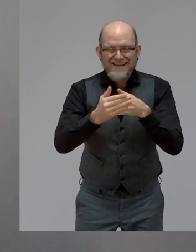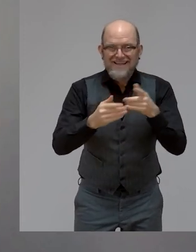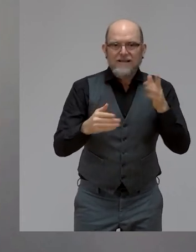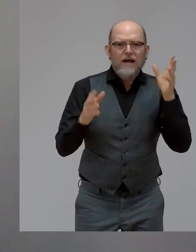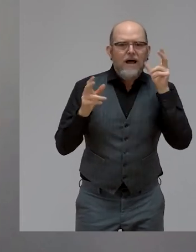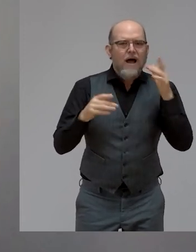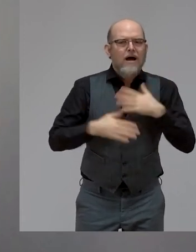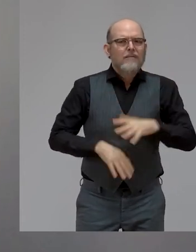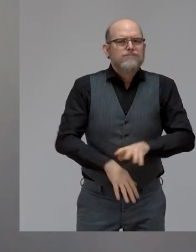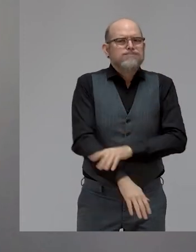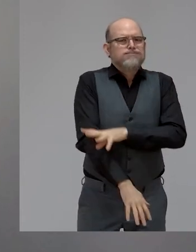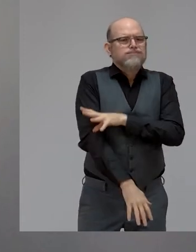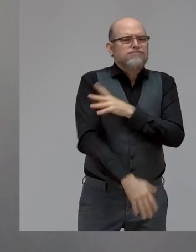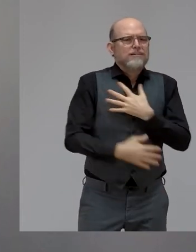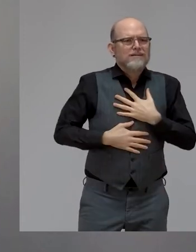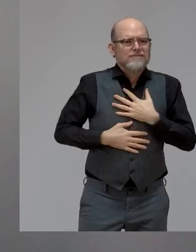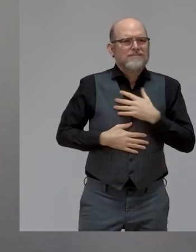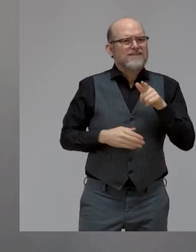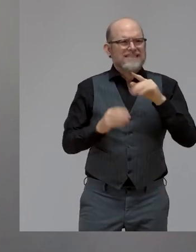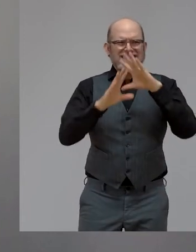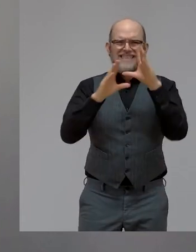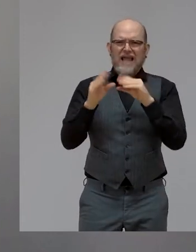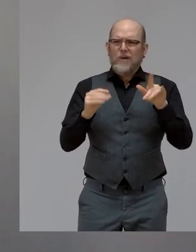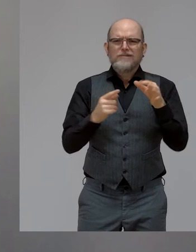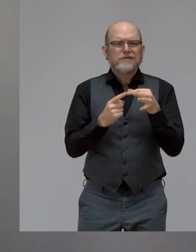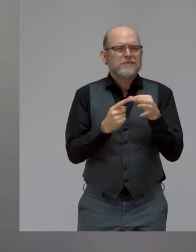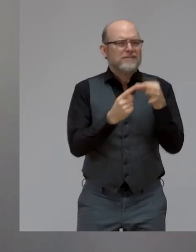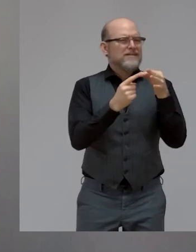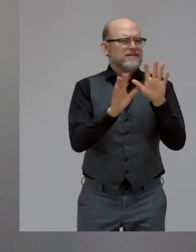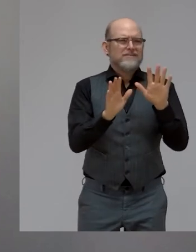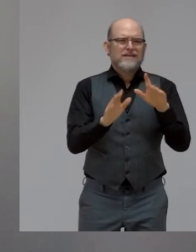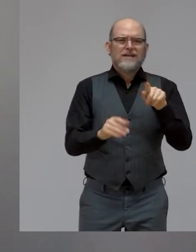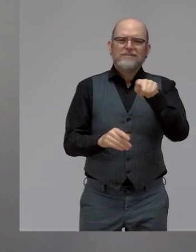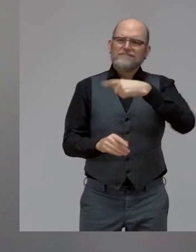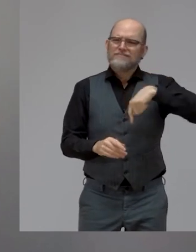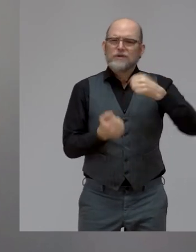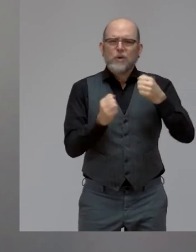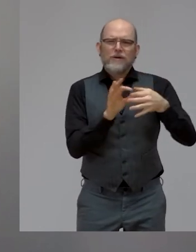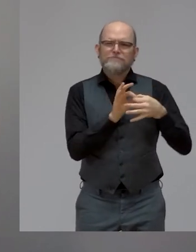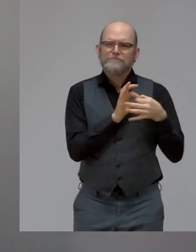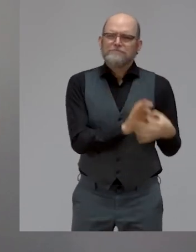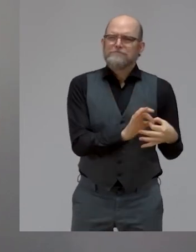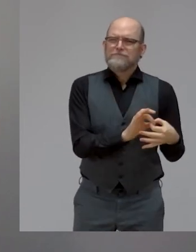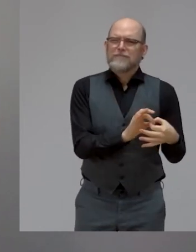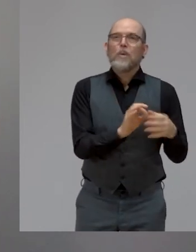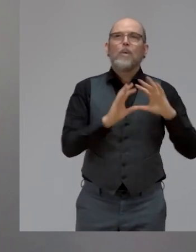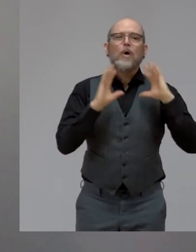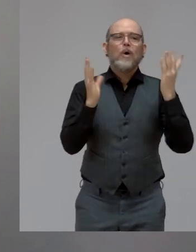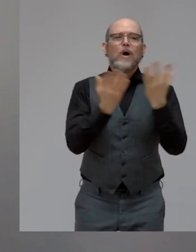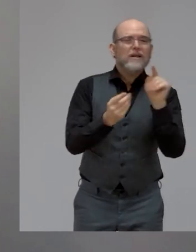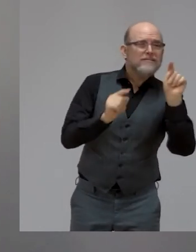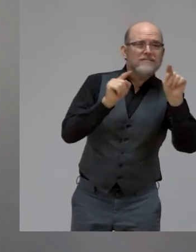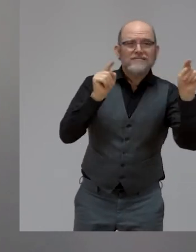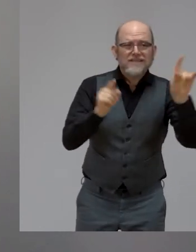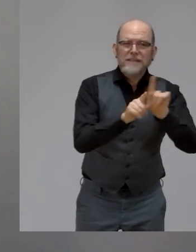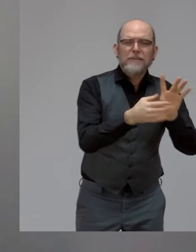powerful thing about Zero is our connection with each other around the world. We have said for many years